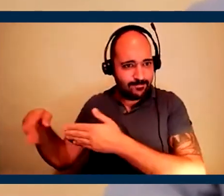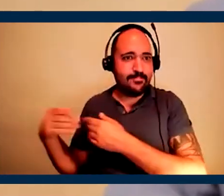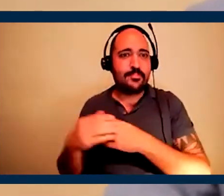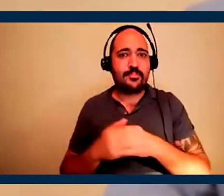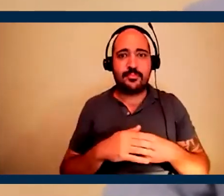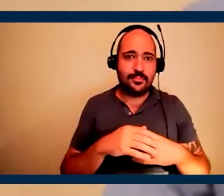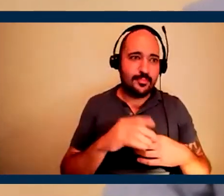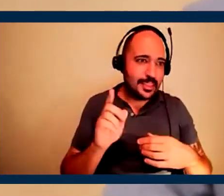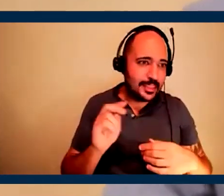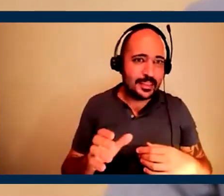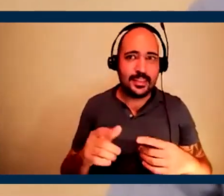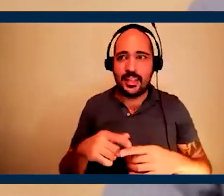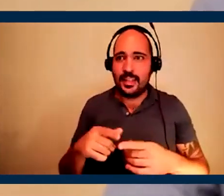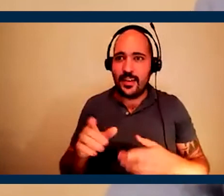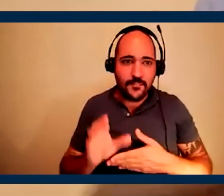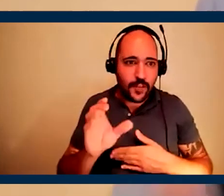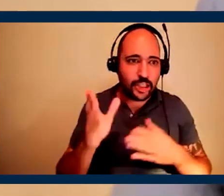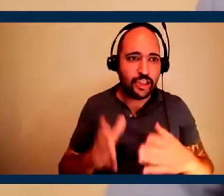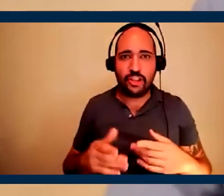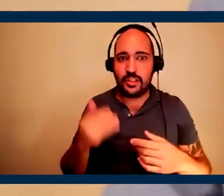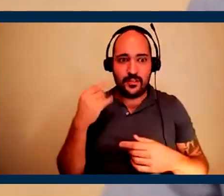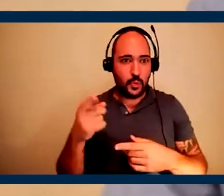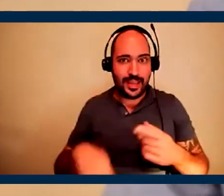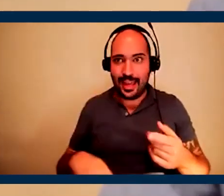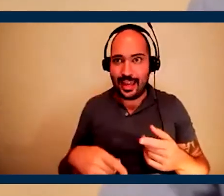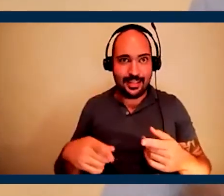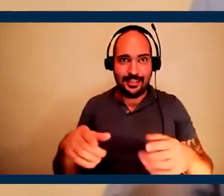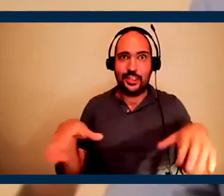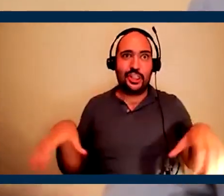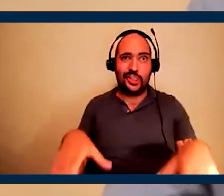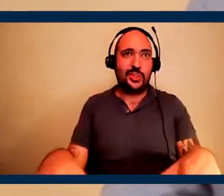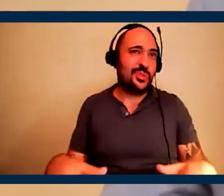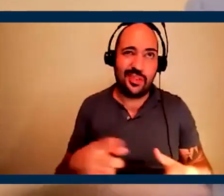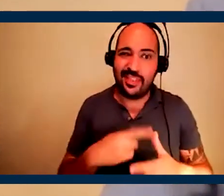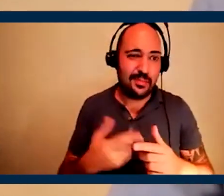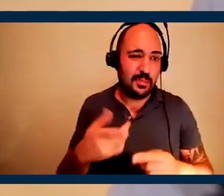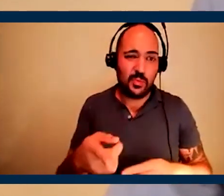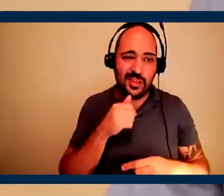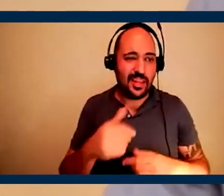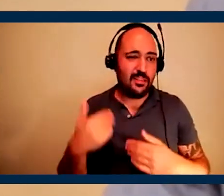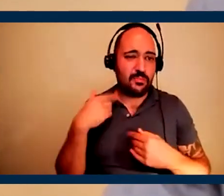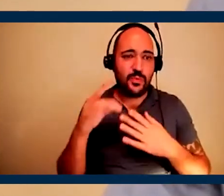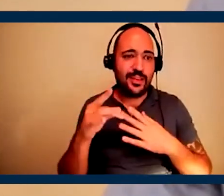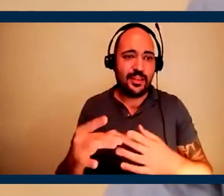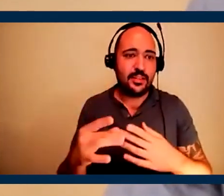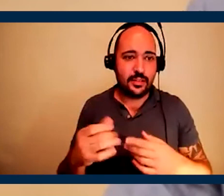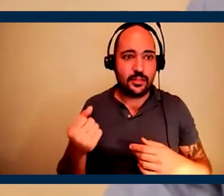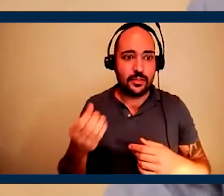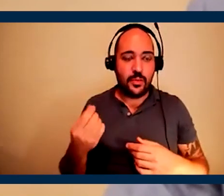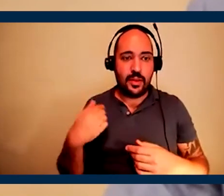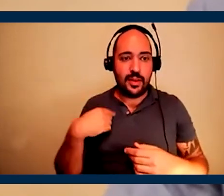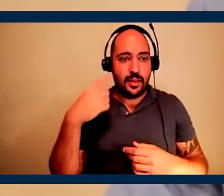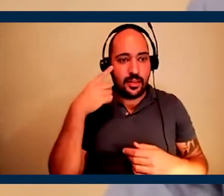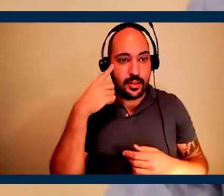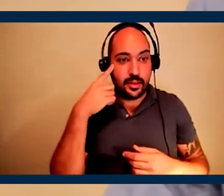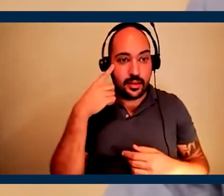DNC members expect deliverables. If you cannot deliver, then you might not be the one to lead. And so I think